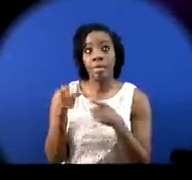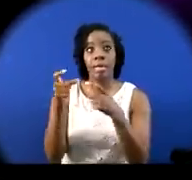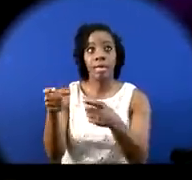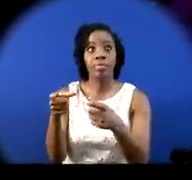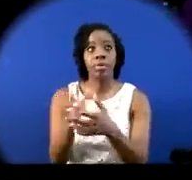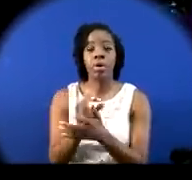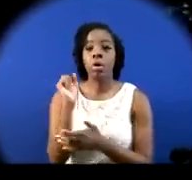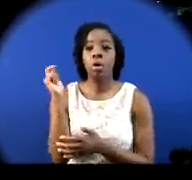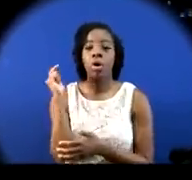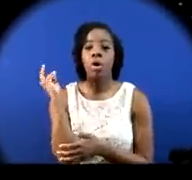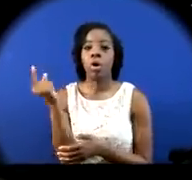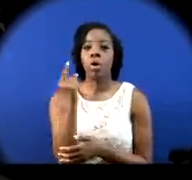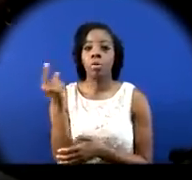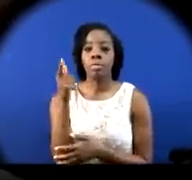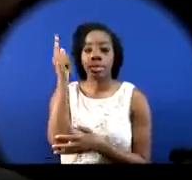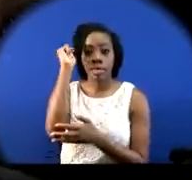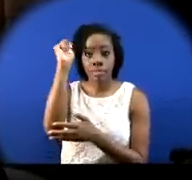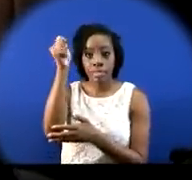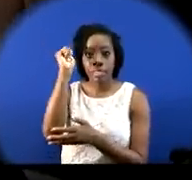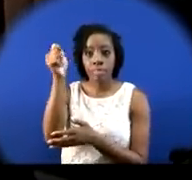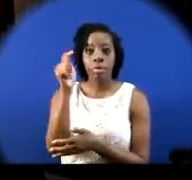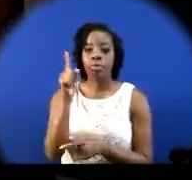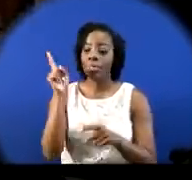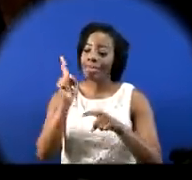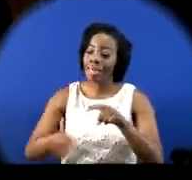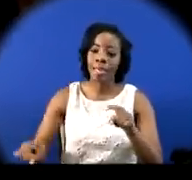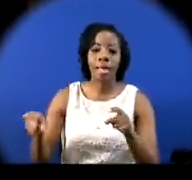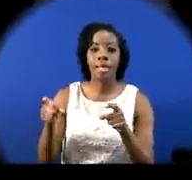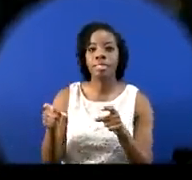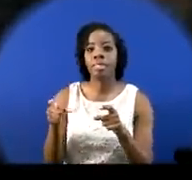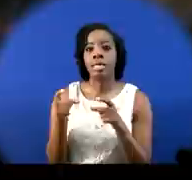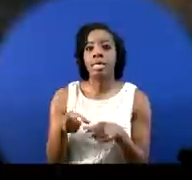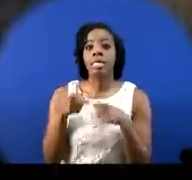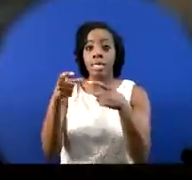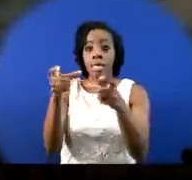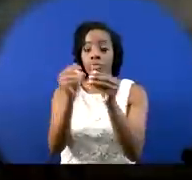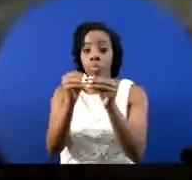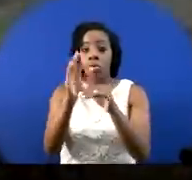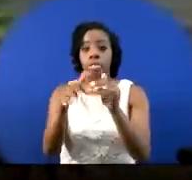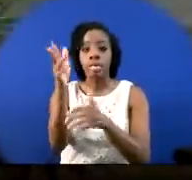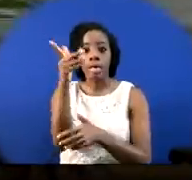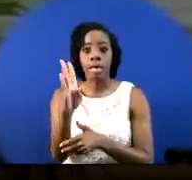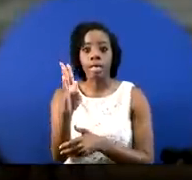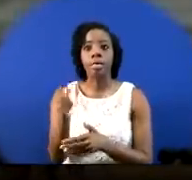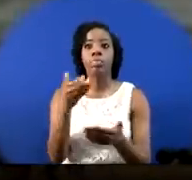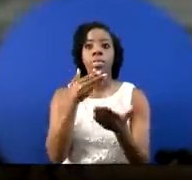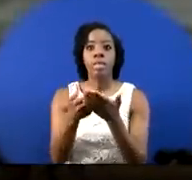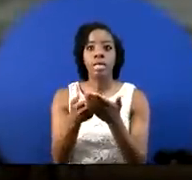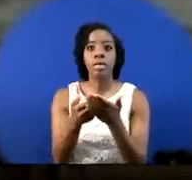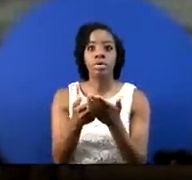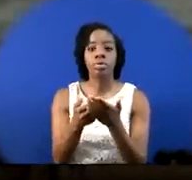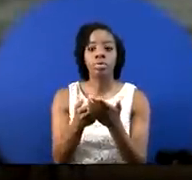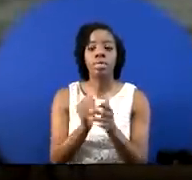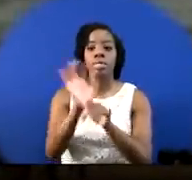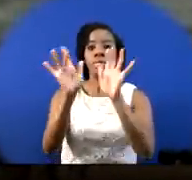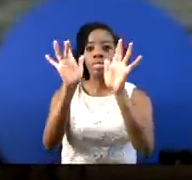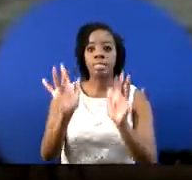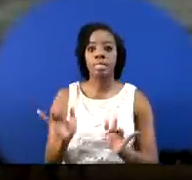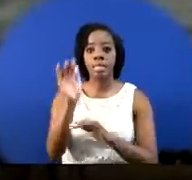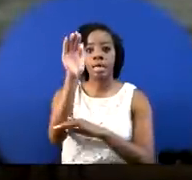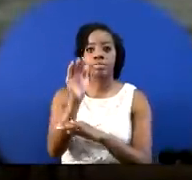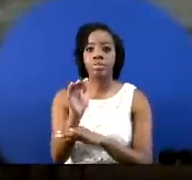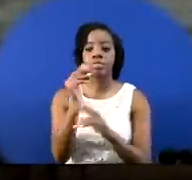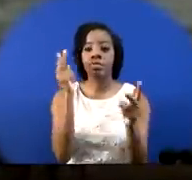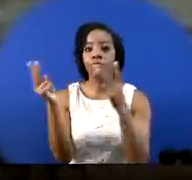we can't beat God giving, no matter how we try. We do thank you on this Sunday afternoon for victory in